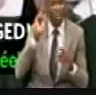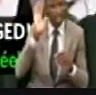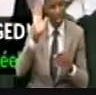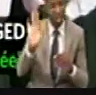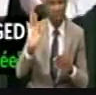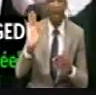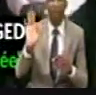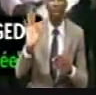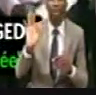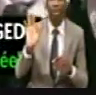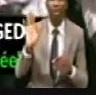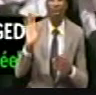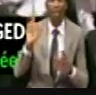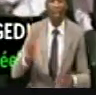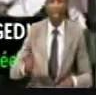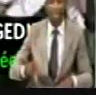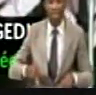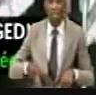In the midst of the